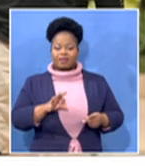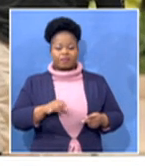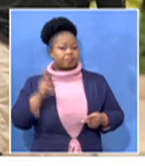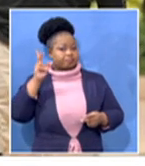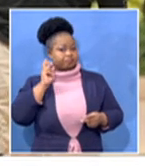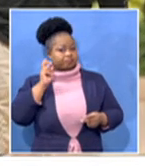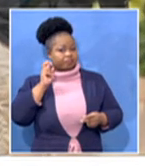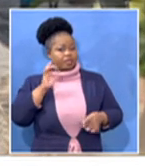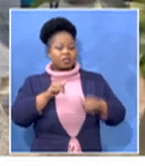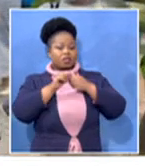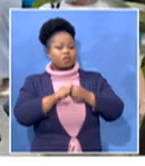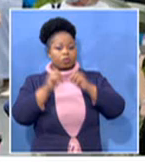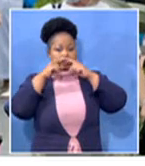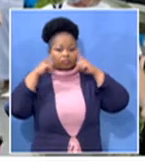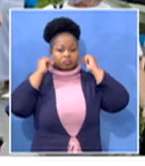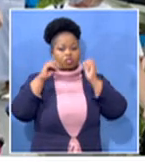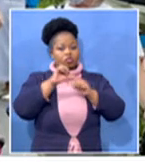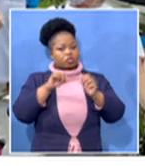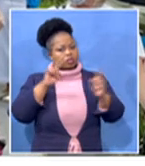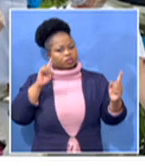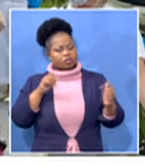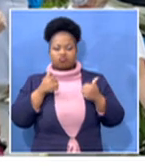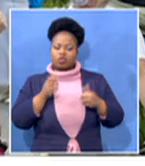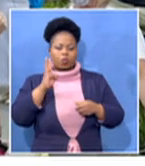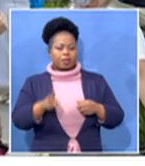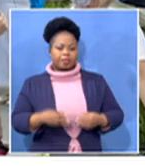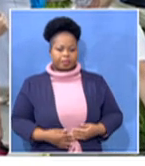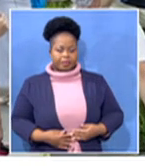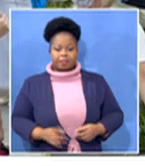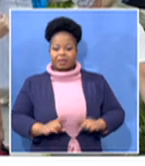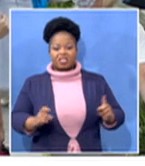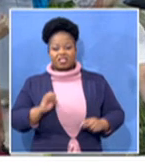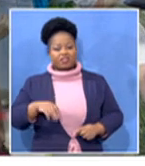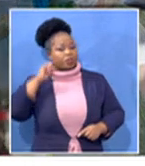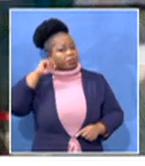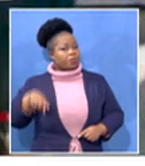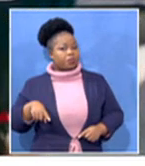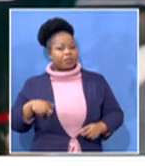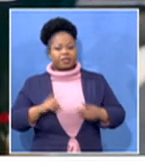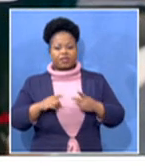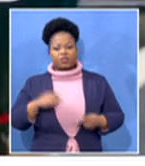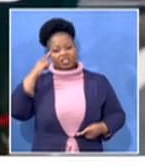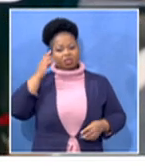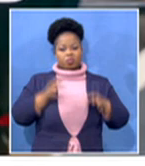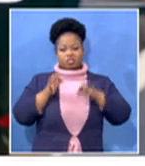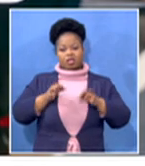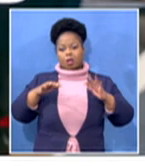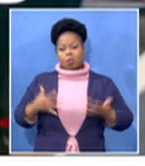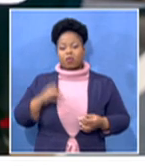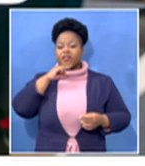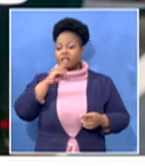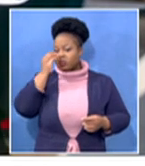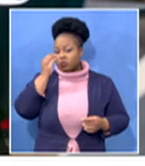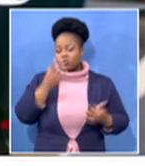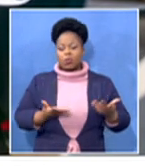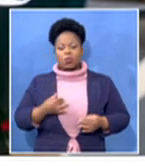if they start wearing the mask and social distancing, we should be able to get through this. If they ignore the message, if they think it's political, if they think it's fake news, if they